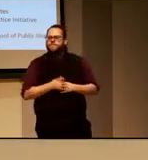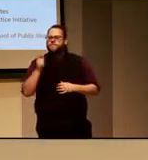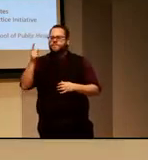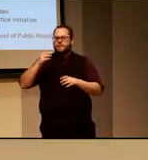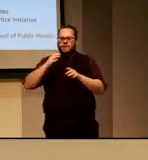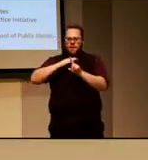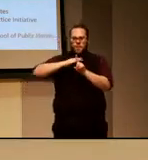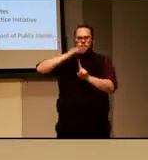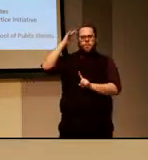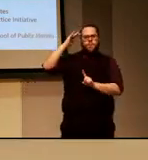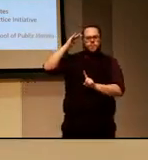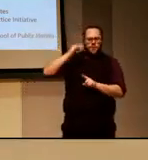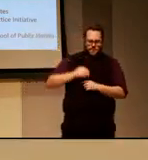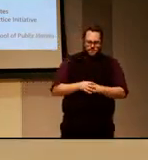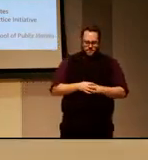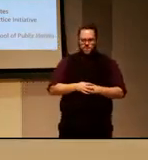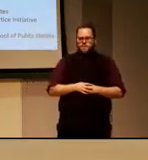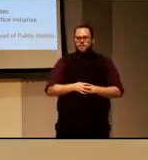High temperatures.